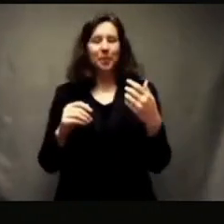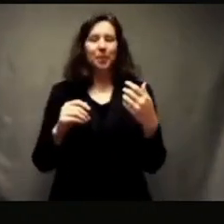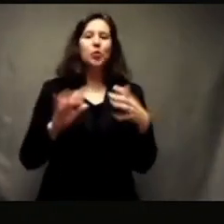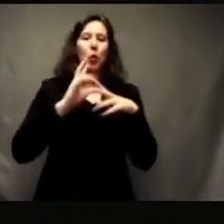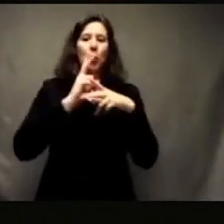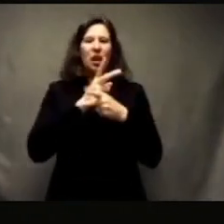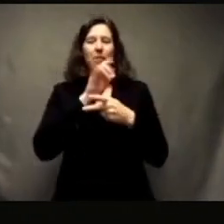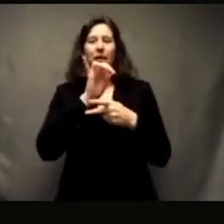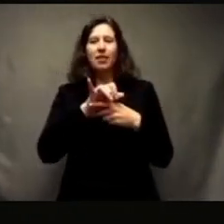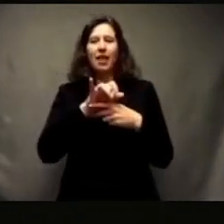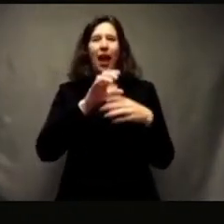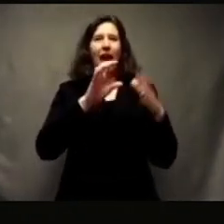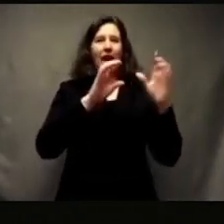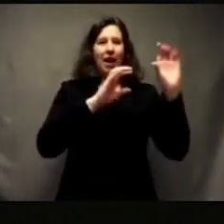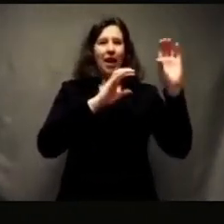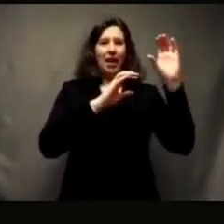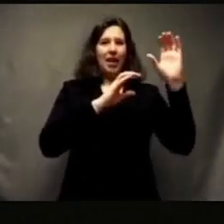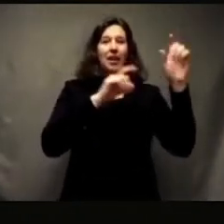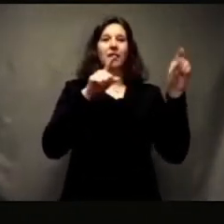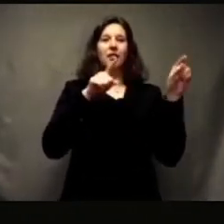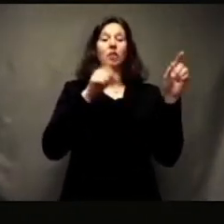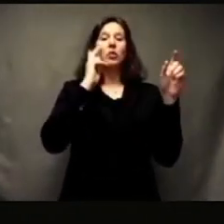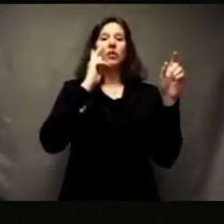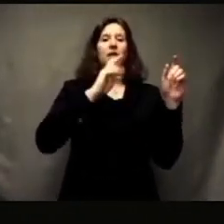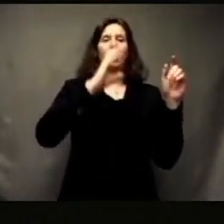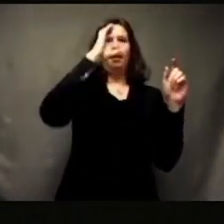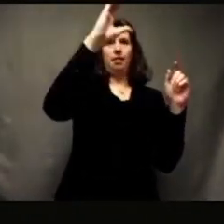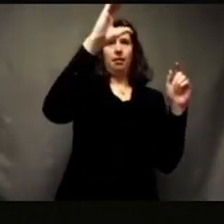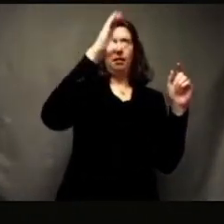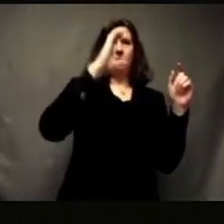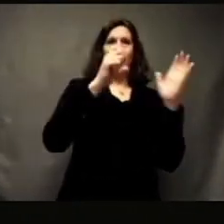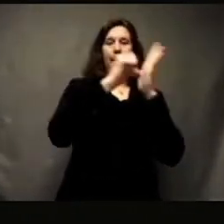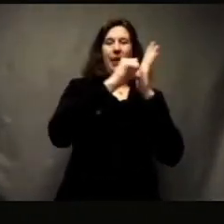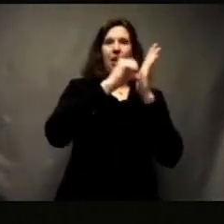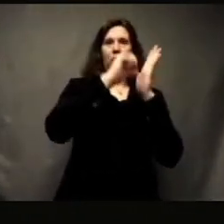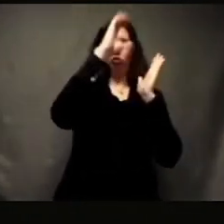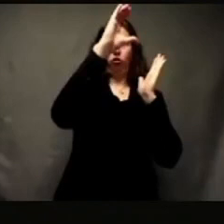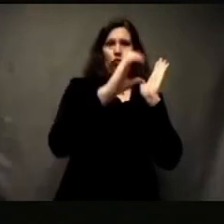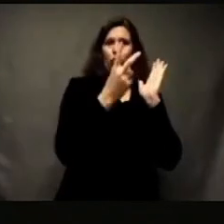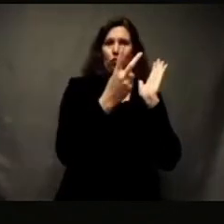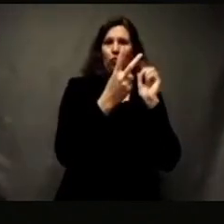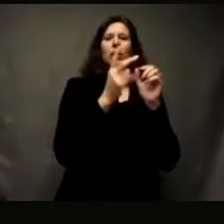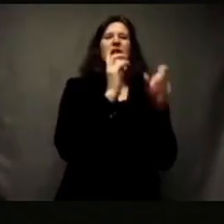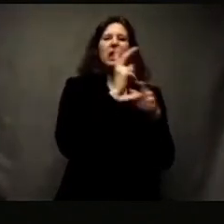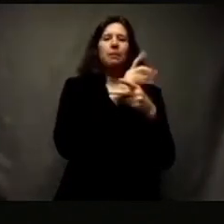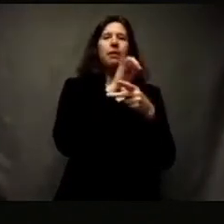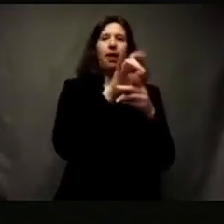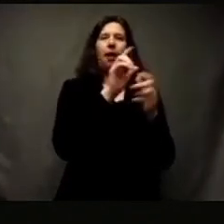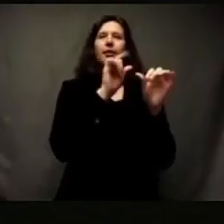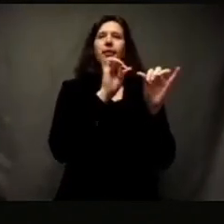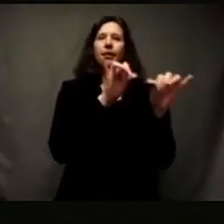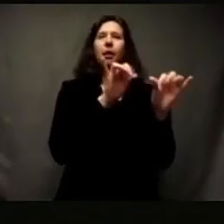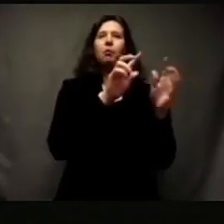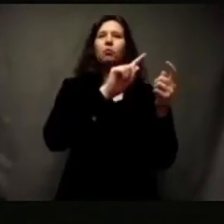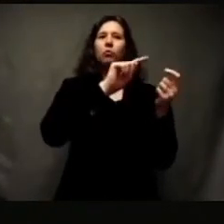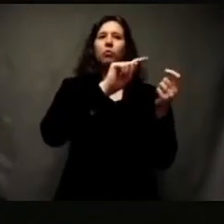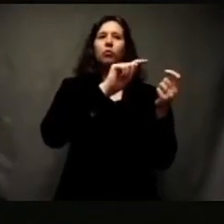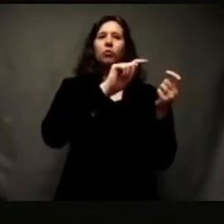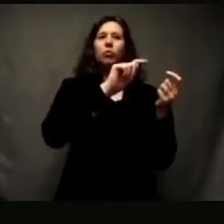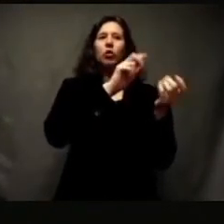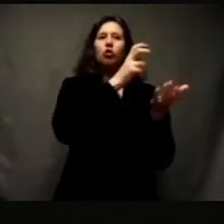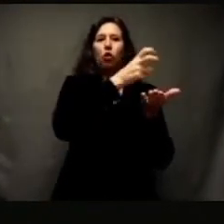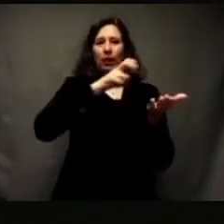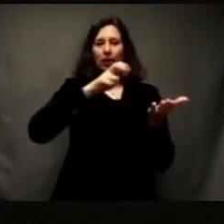that page transition, but the next page is a level now instead of, okay. Great. Yeah. That sounds good. Awesome. All